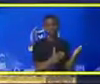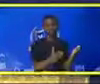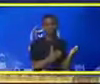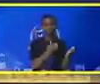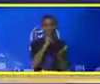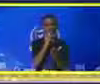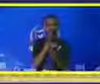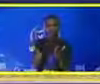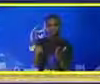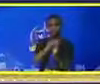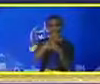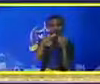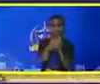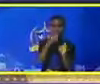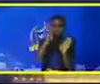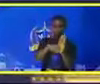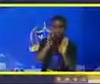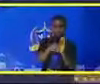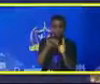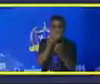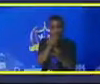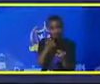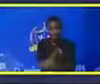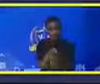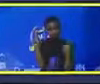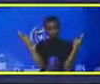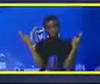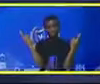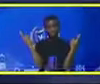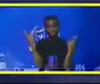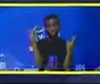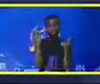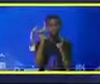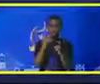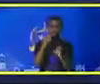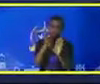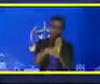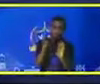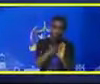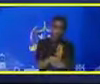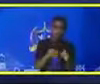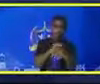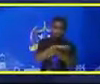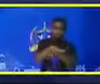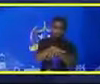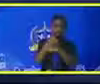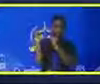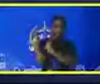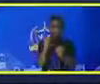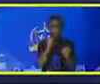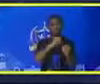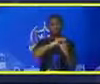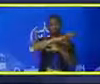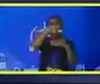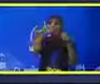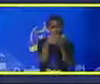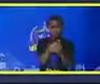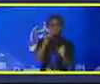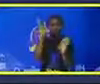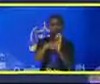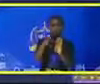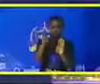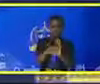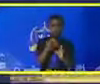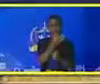all doors. Doors of revelation. Doors of influence. Doors of power. All doors. Doors of